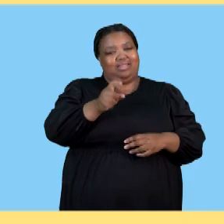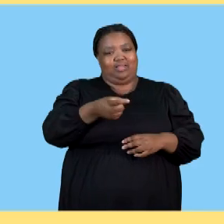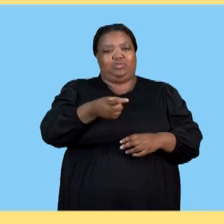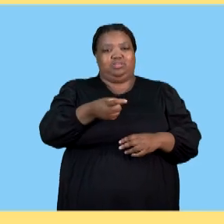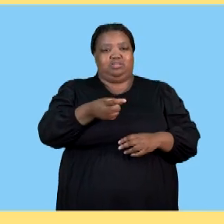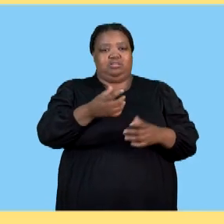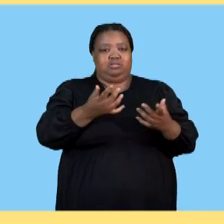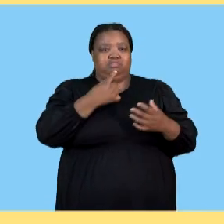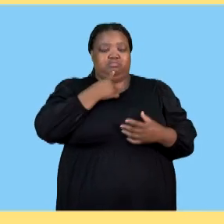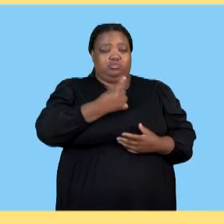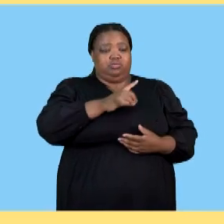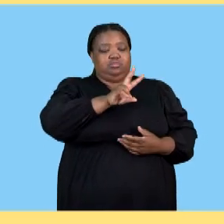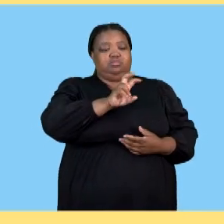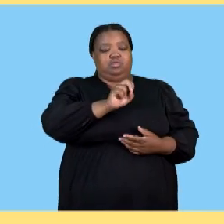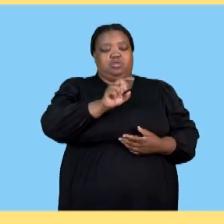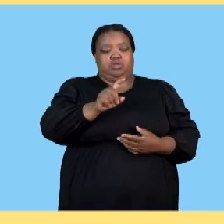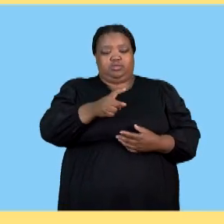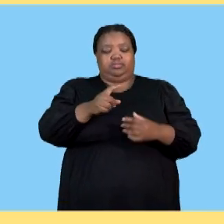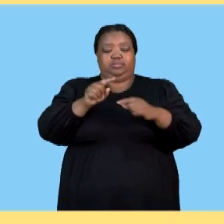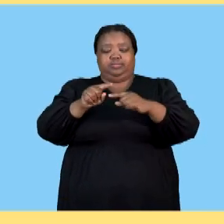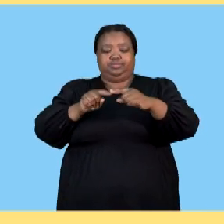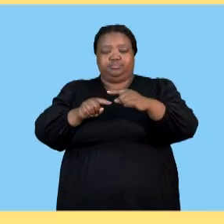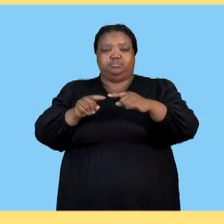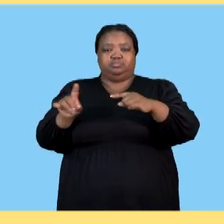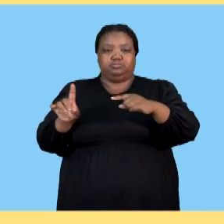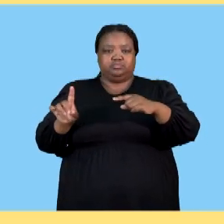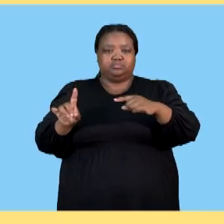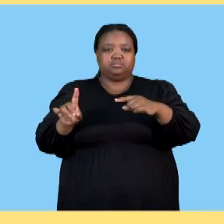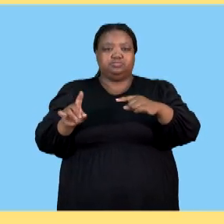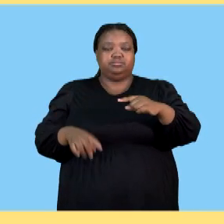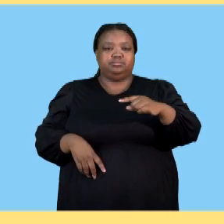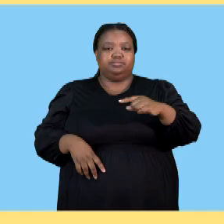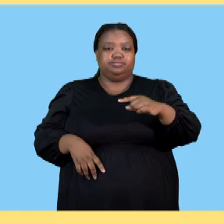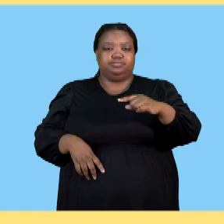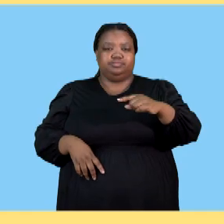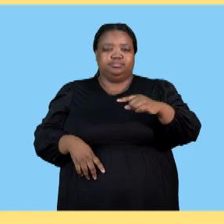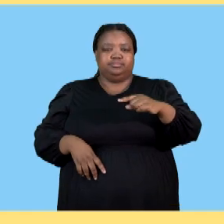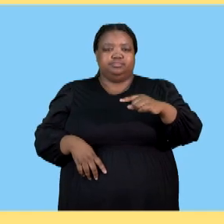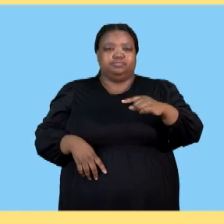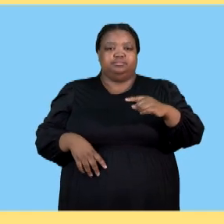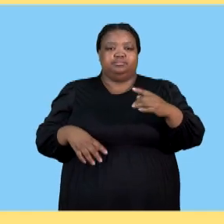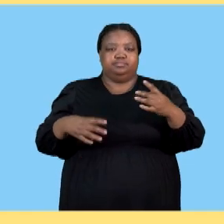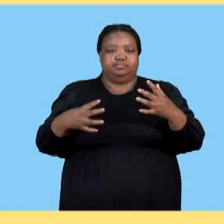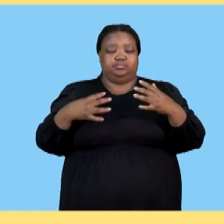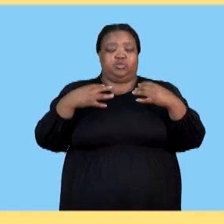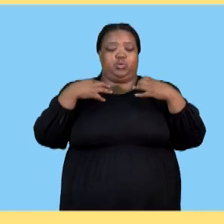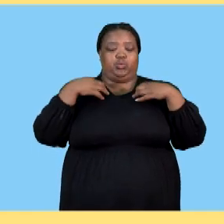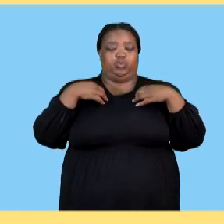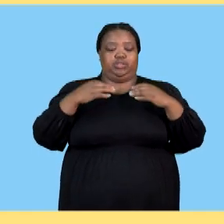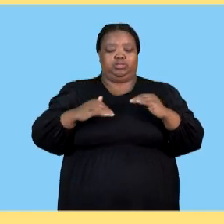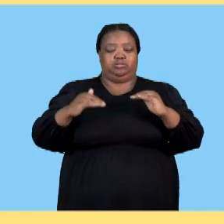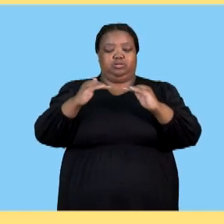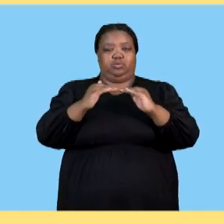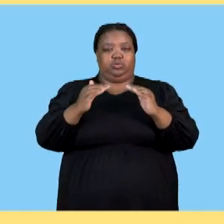here. I'll say 20,000. Then I divide that 20,000 by average owner's